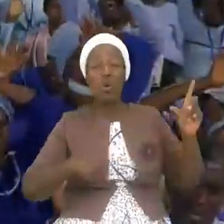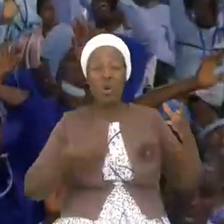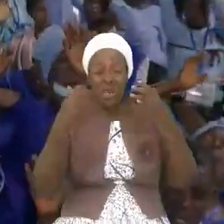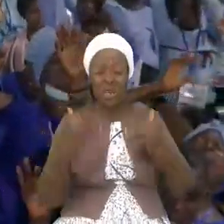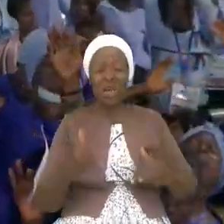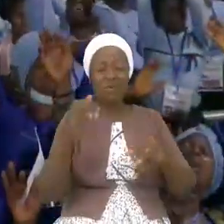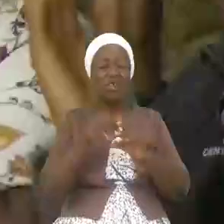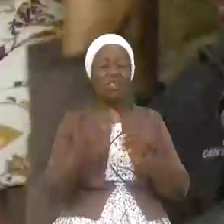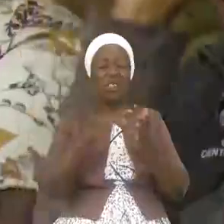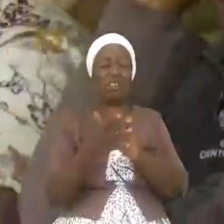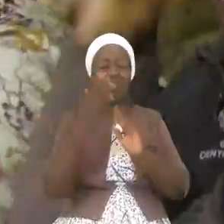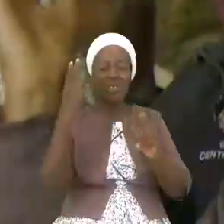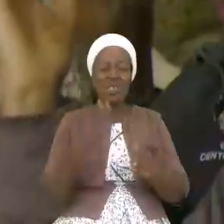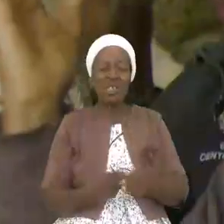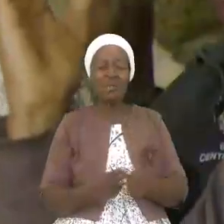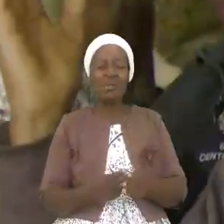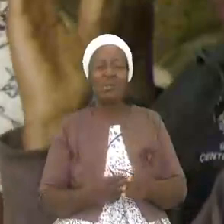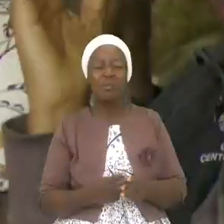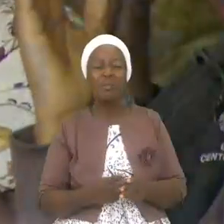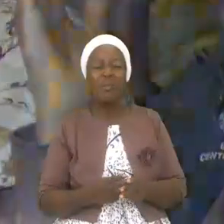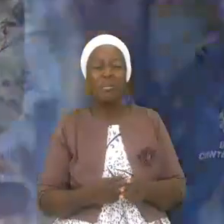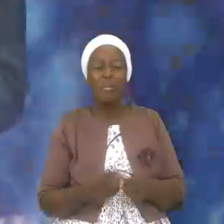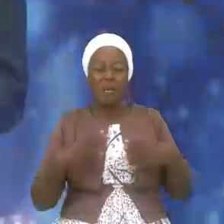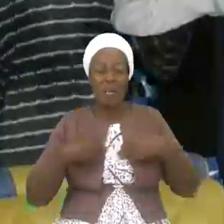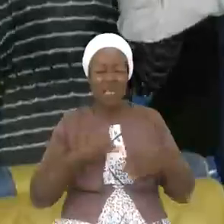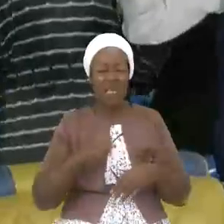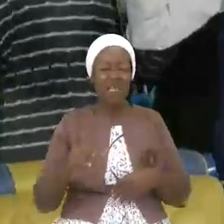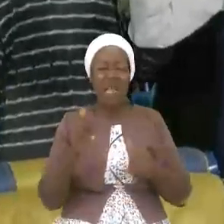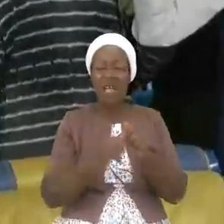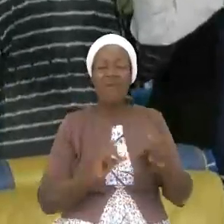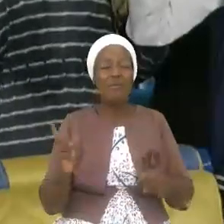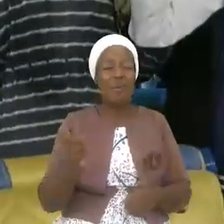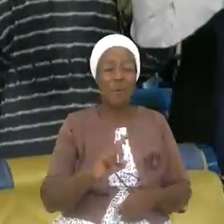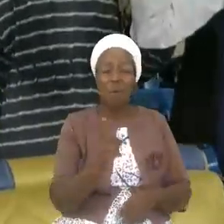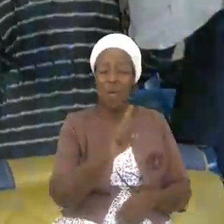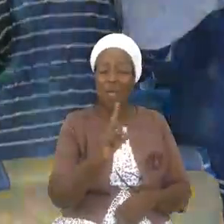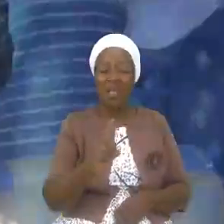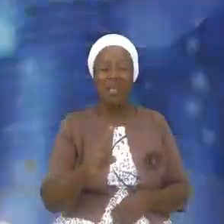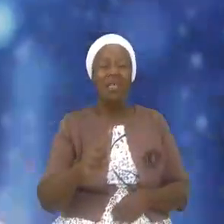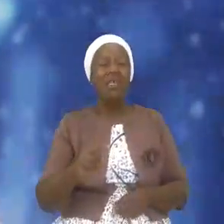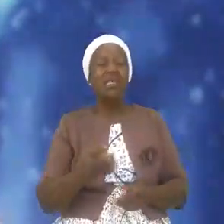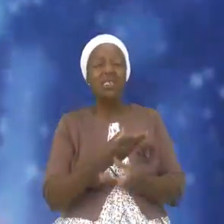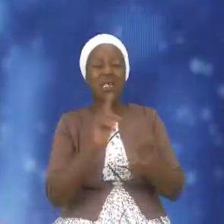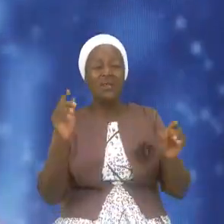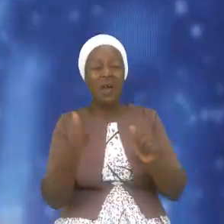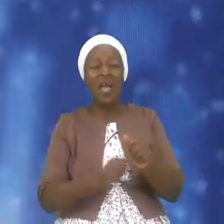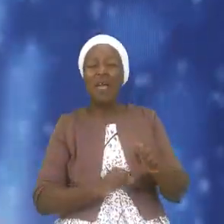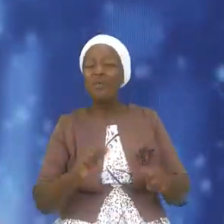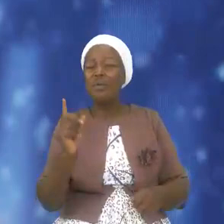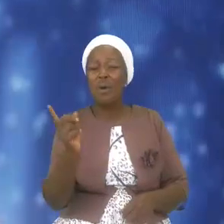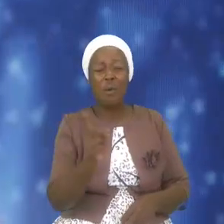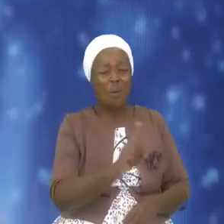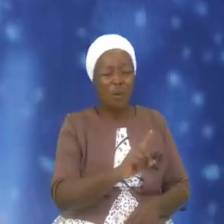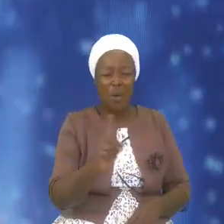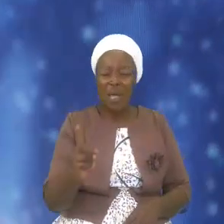Healing everywhere, deliverance everywhere, manifestation of your love and mercy and